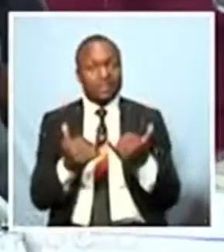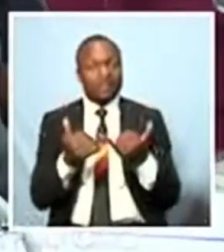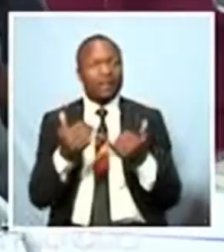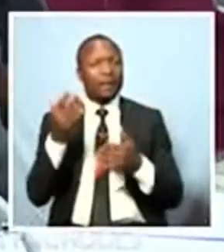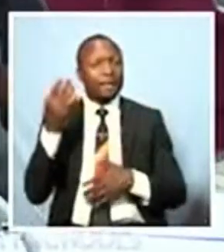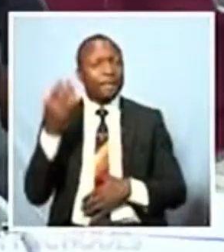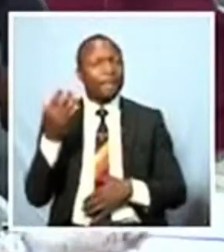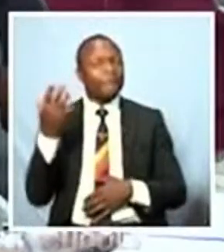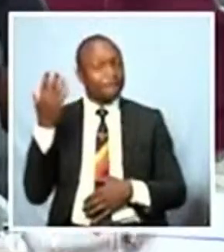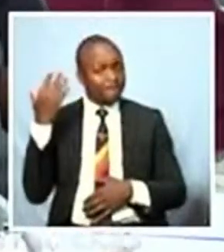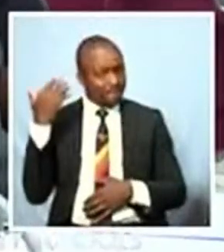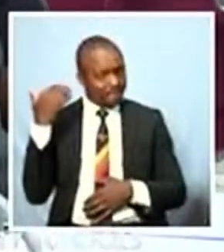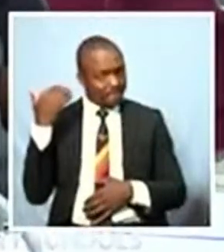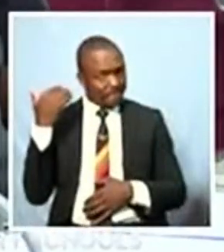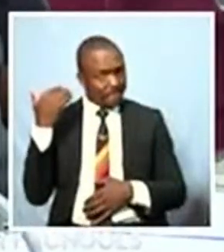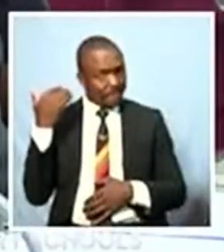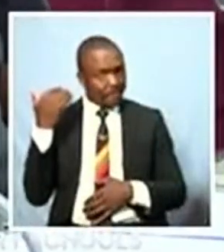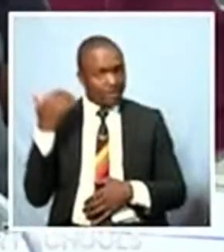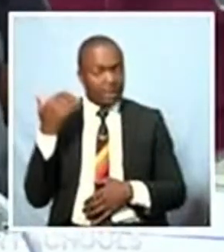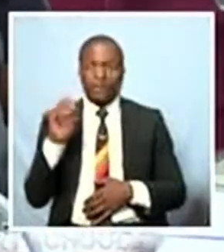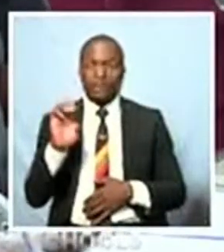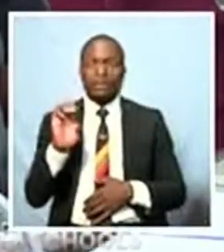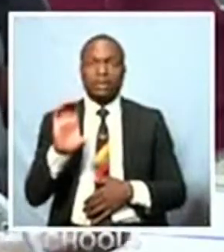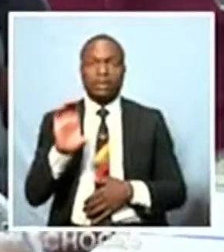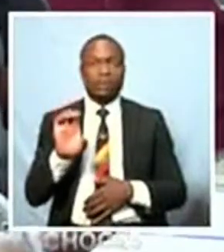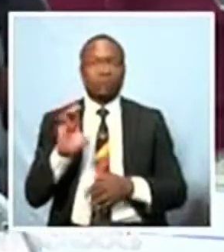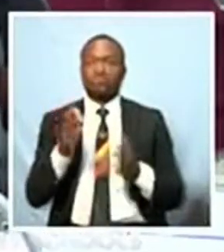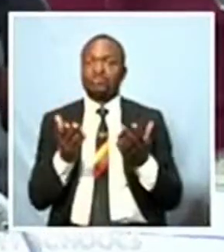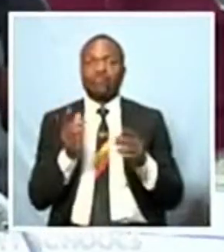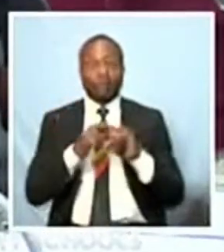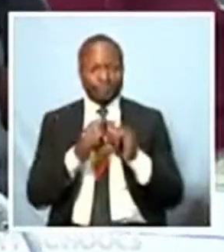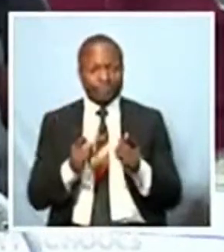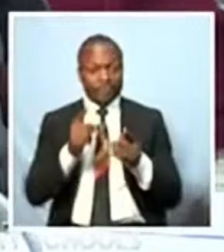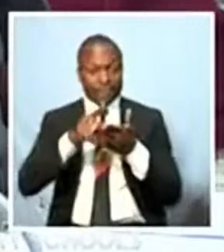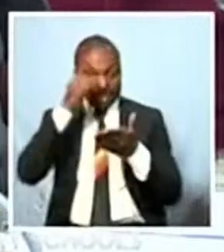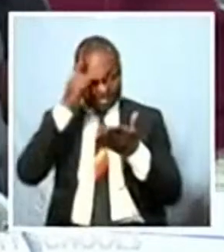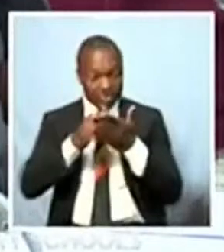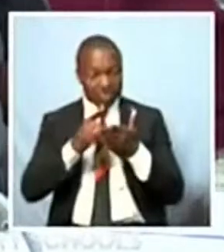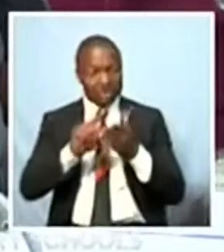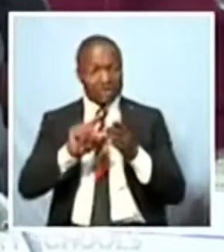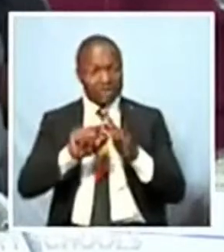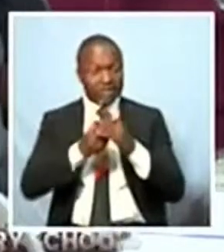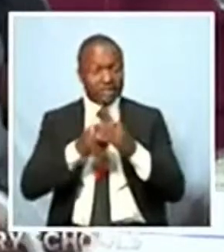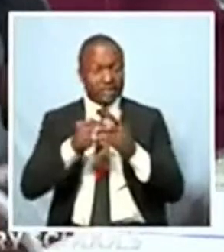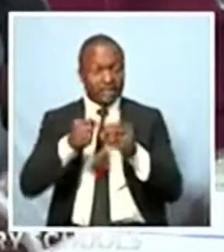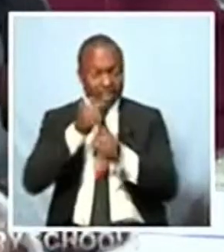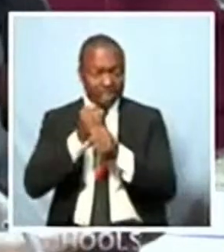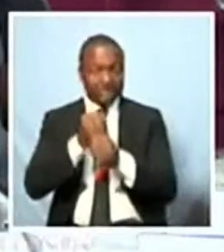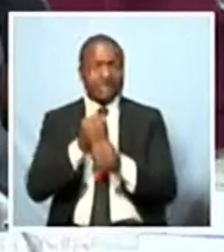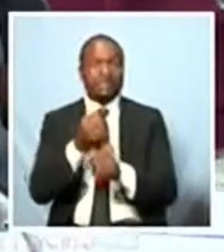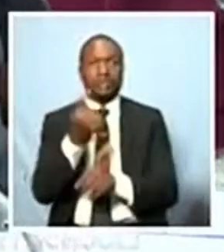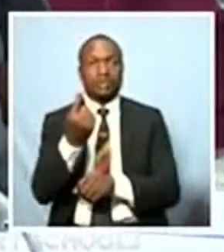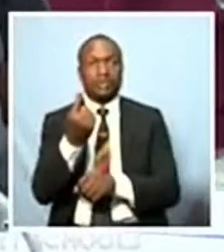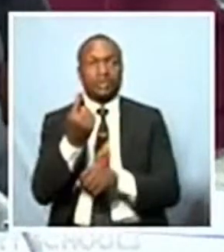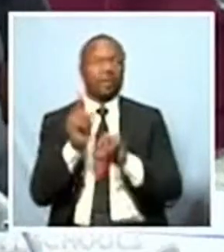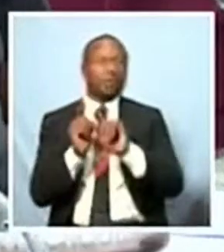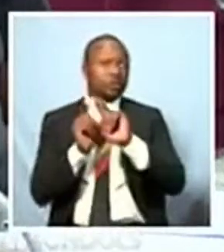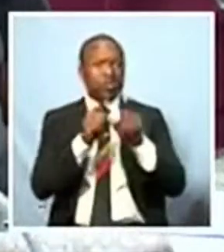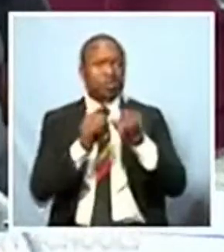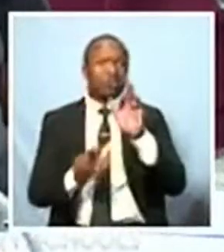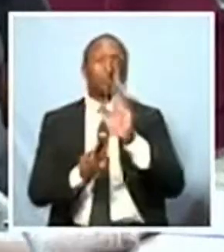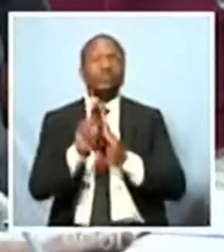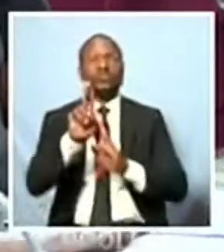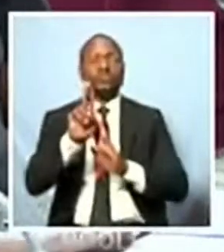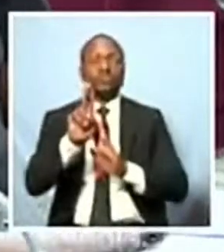we had no early childhood, but still pupils used to start in grade 1 and used to go to Nkrumah, and they